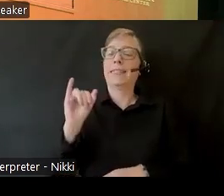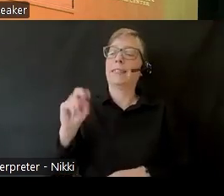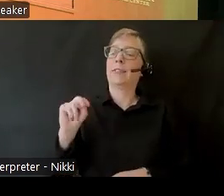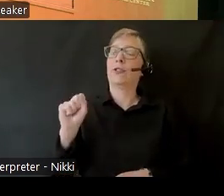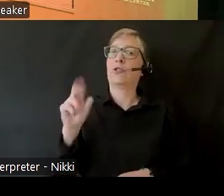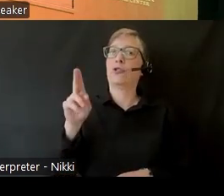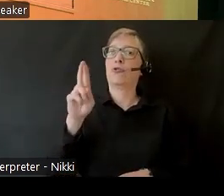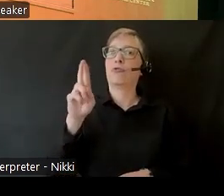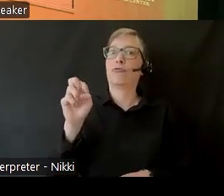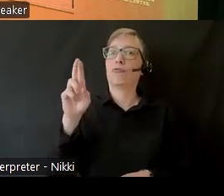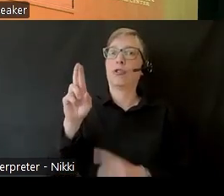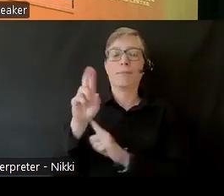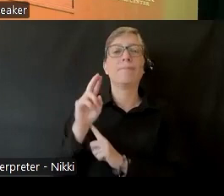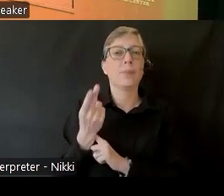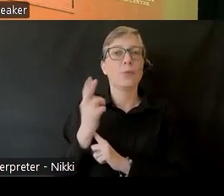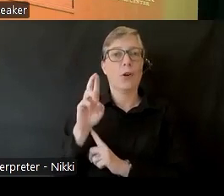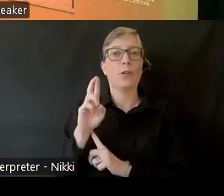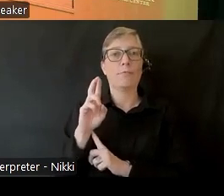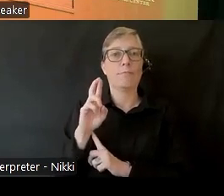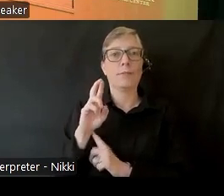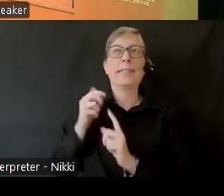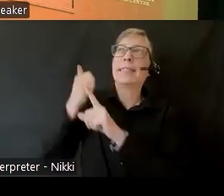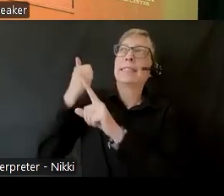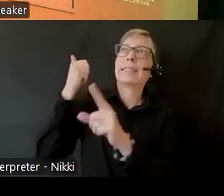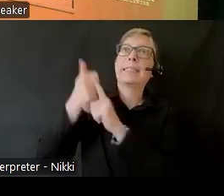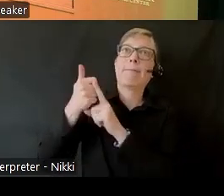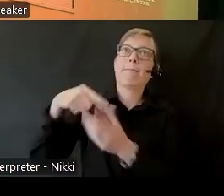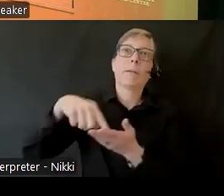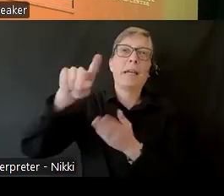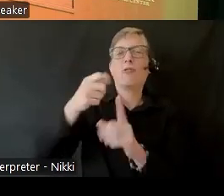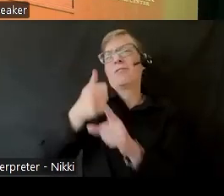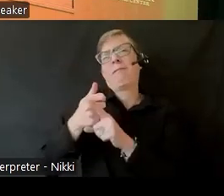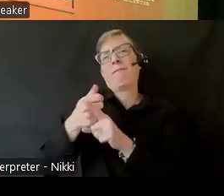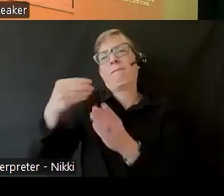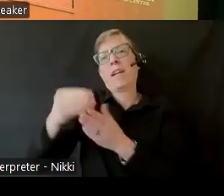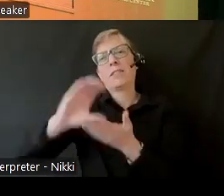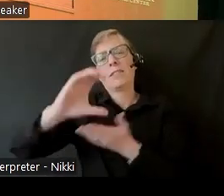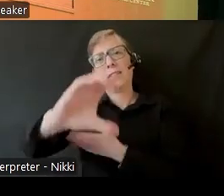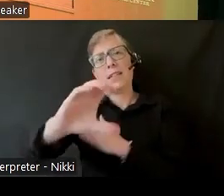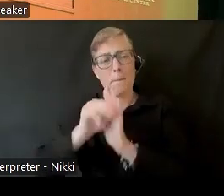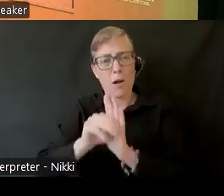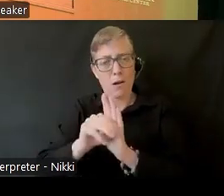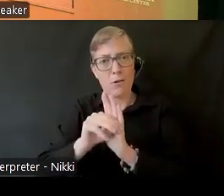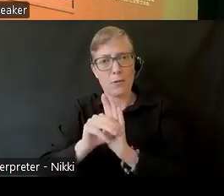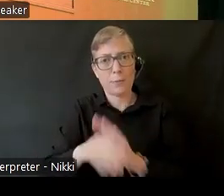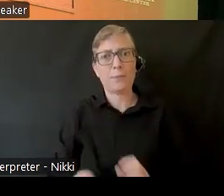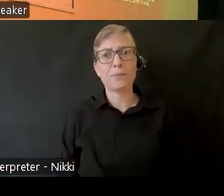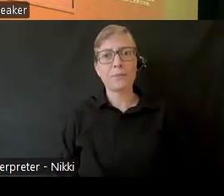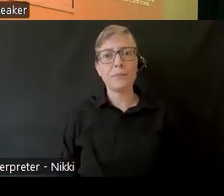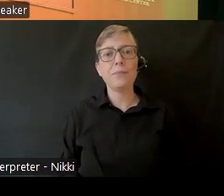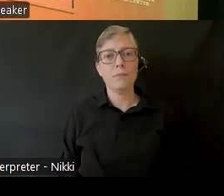it's called a self-paid or self-funded model, where the Excellus only plays the role